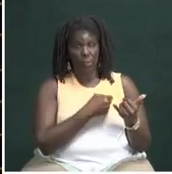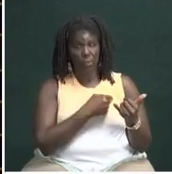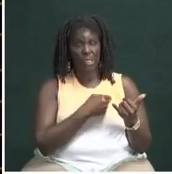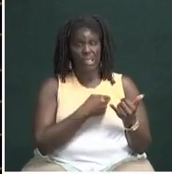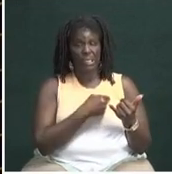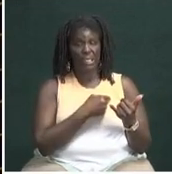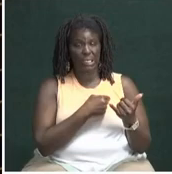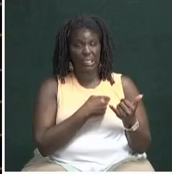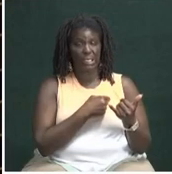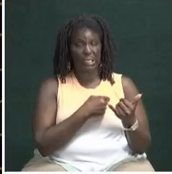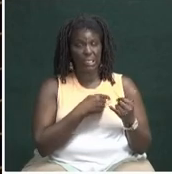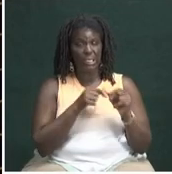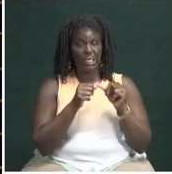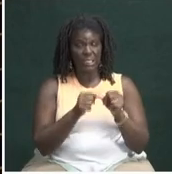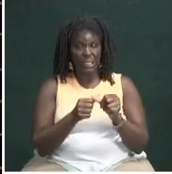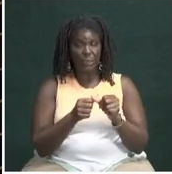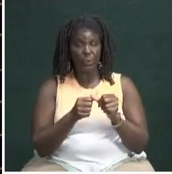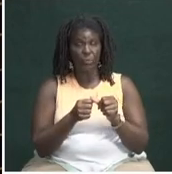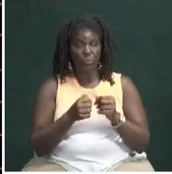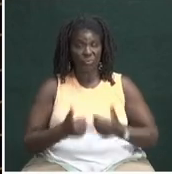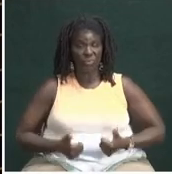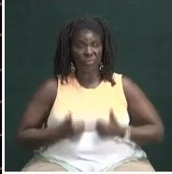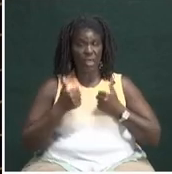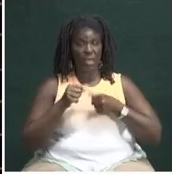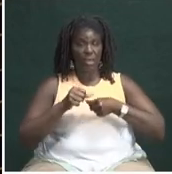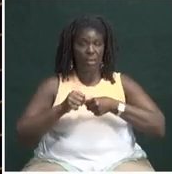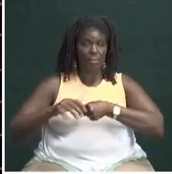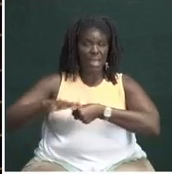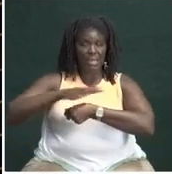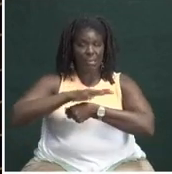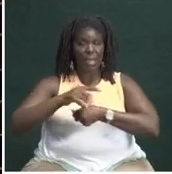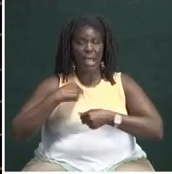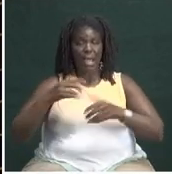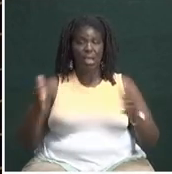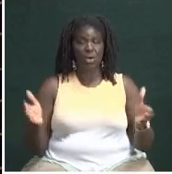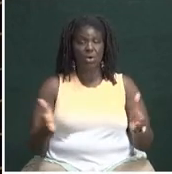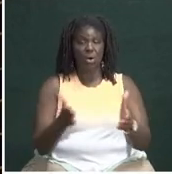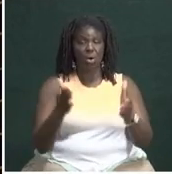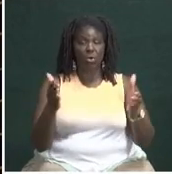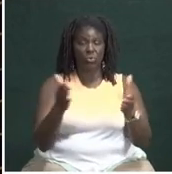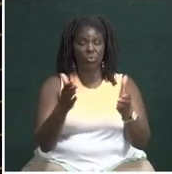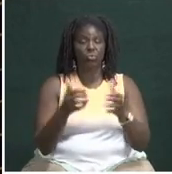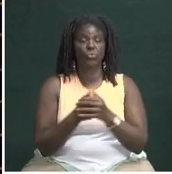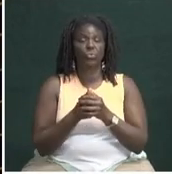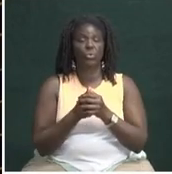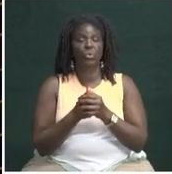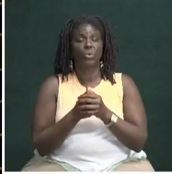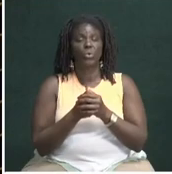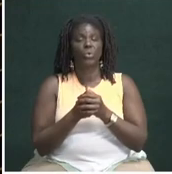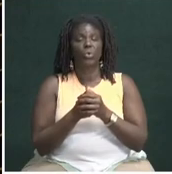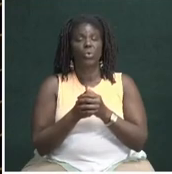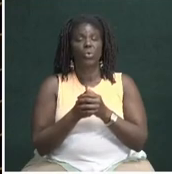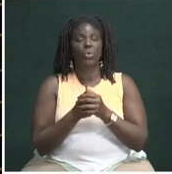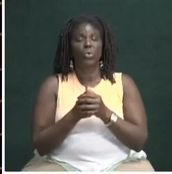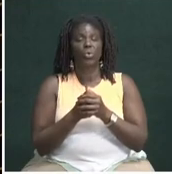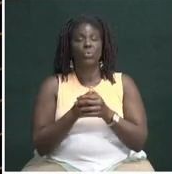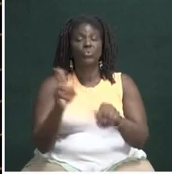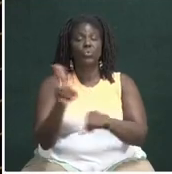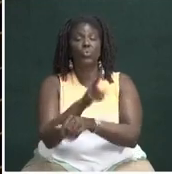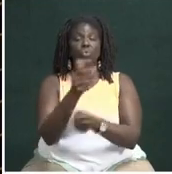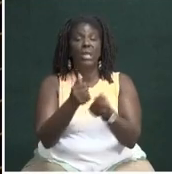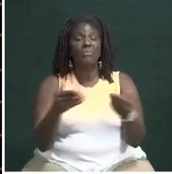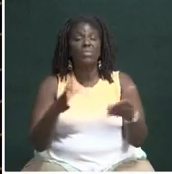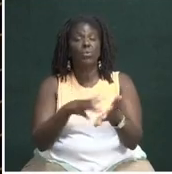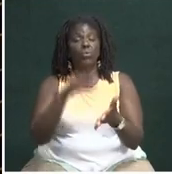are living through this pandemic? I encourage you to incorporate what you learned during